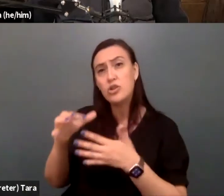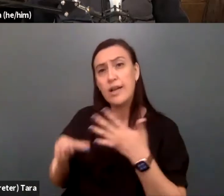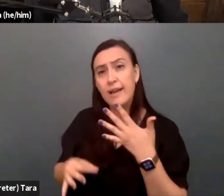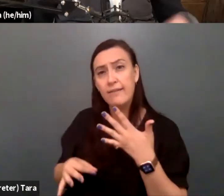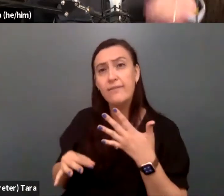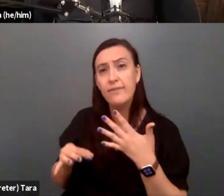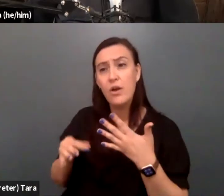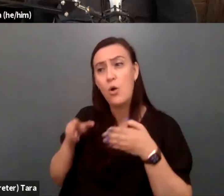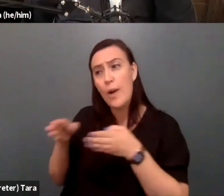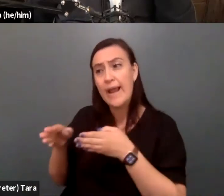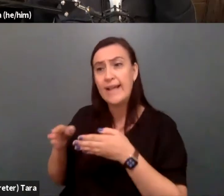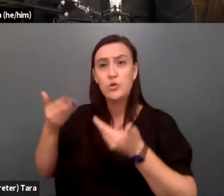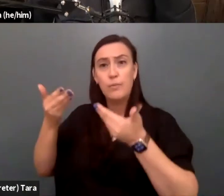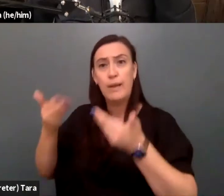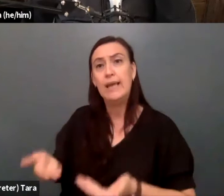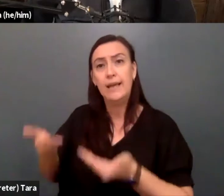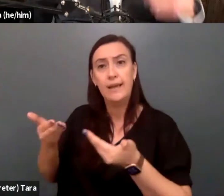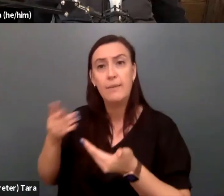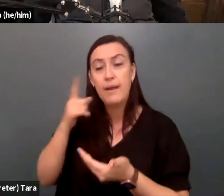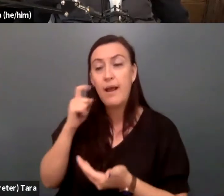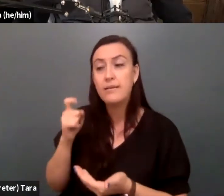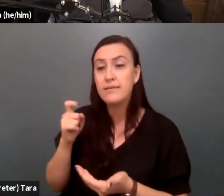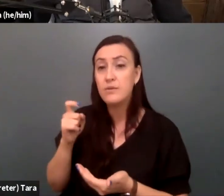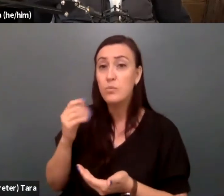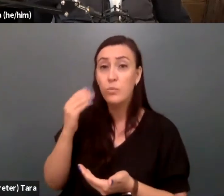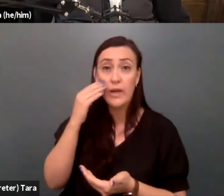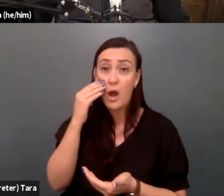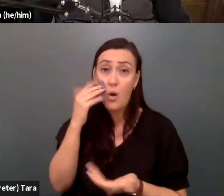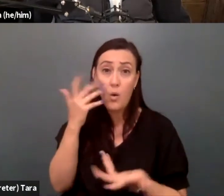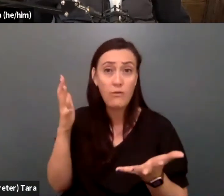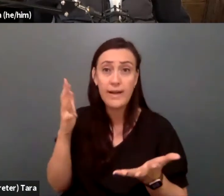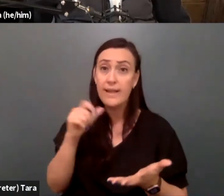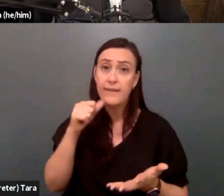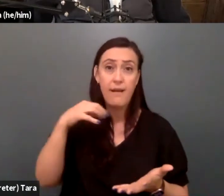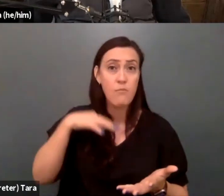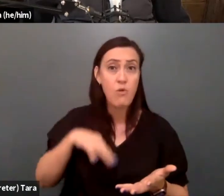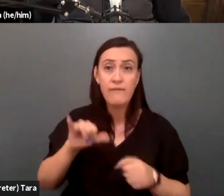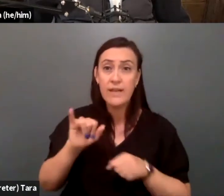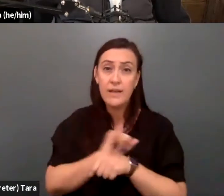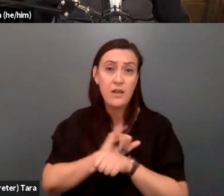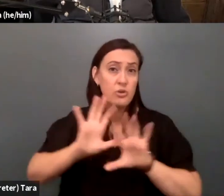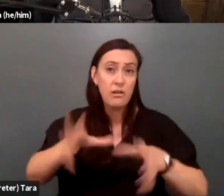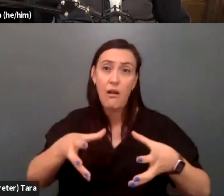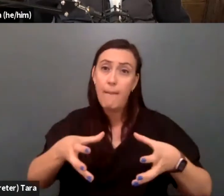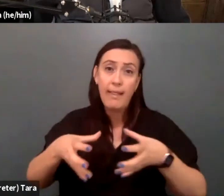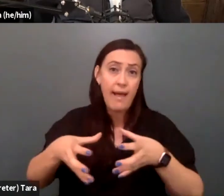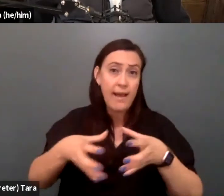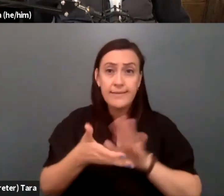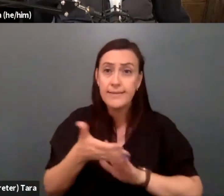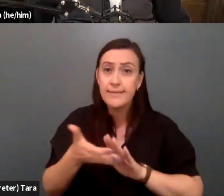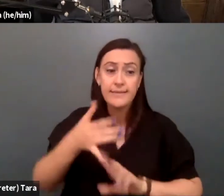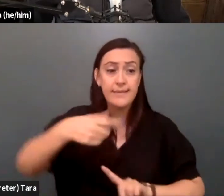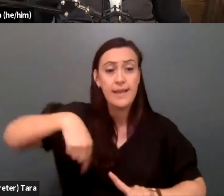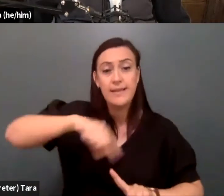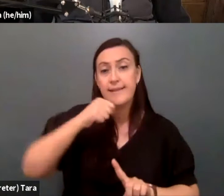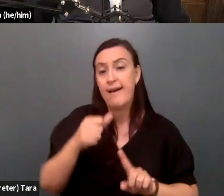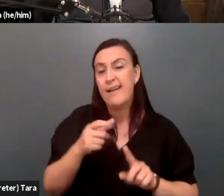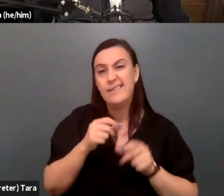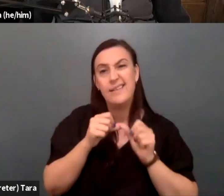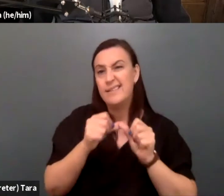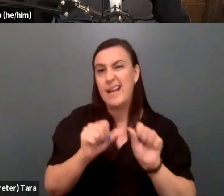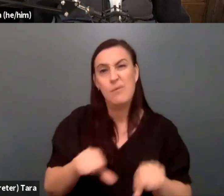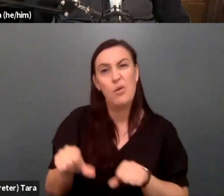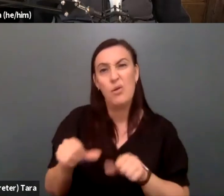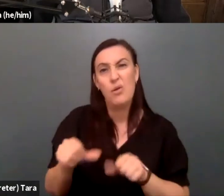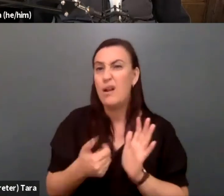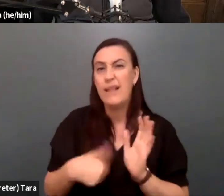know that the nonprofit industrial complex is not a sustainable model